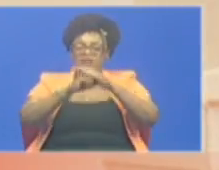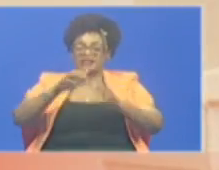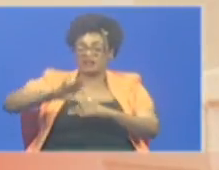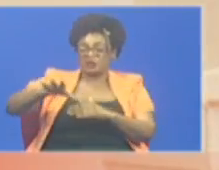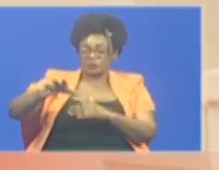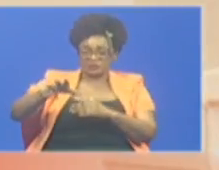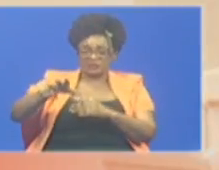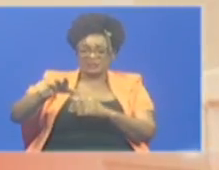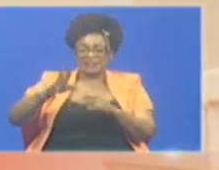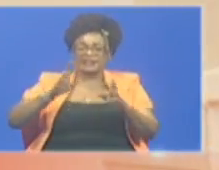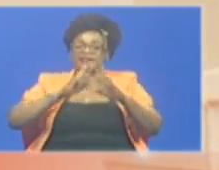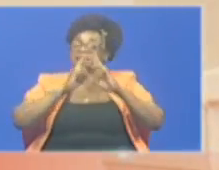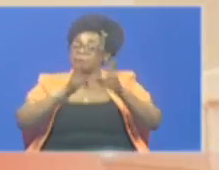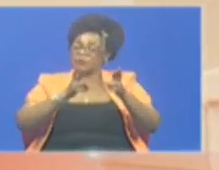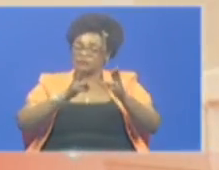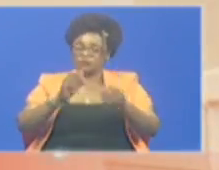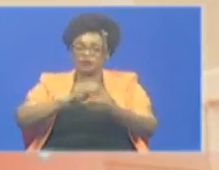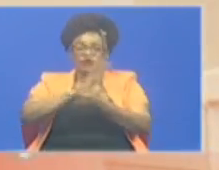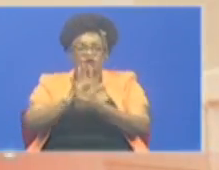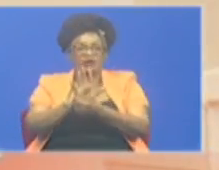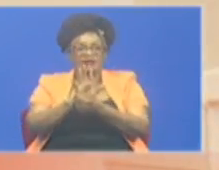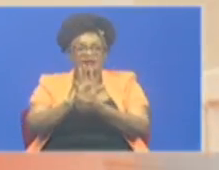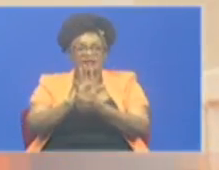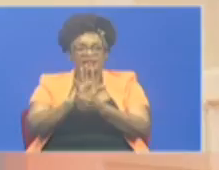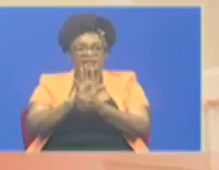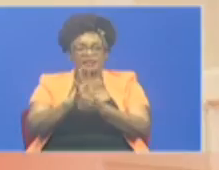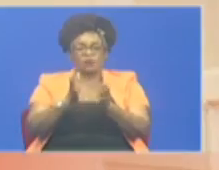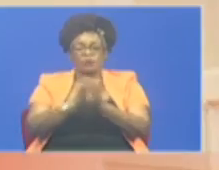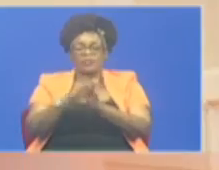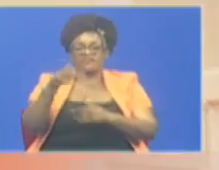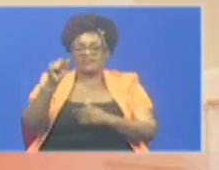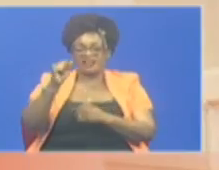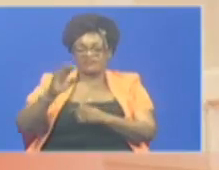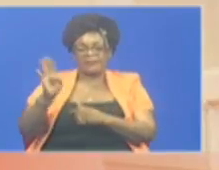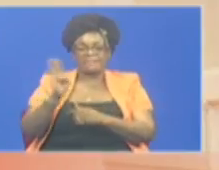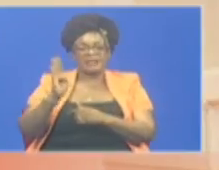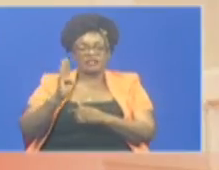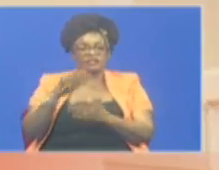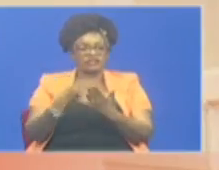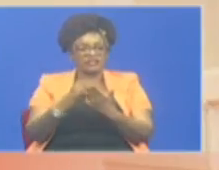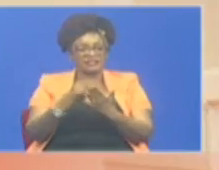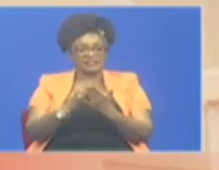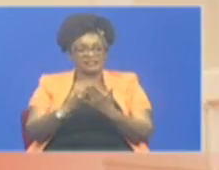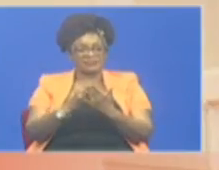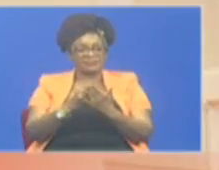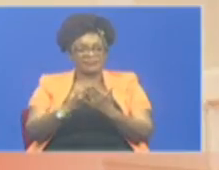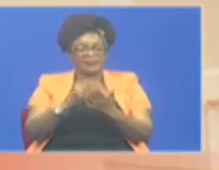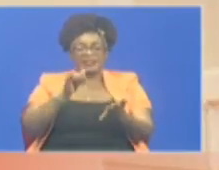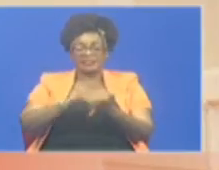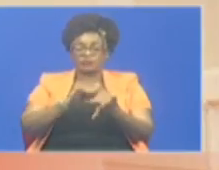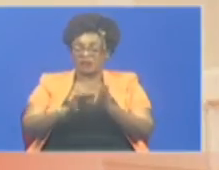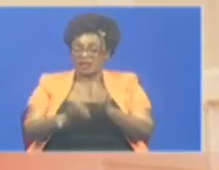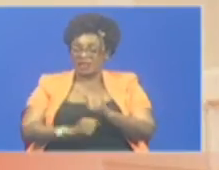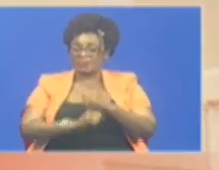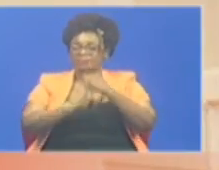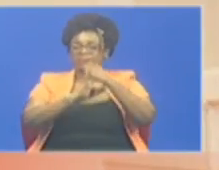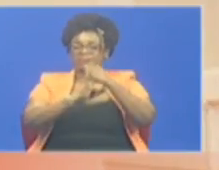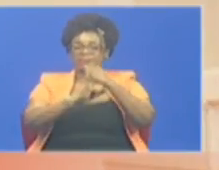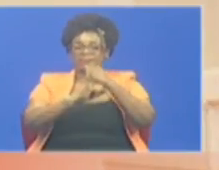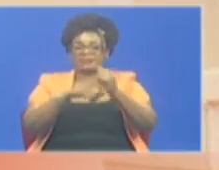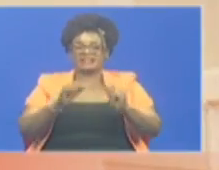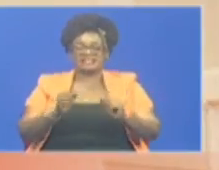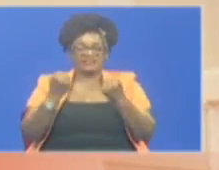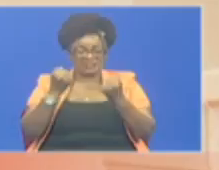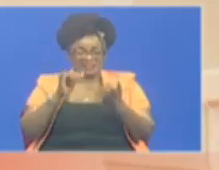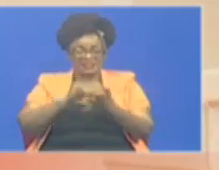to the coronavirus crisis with an additional 5 billion shillings that will supplement the savings that